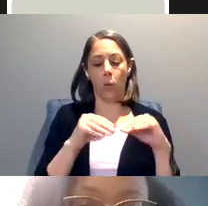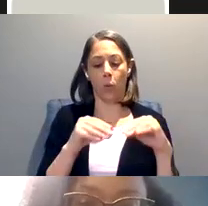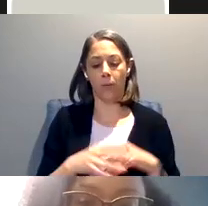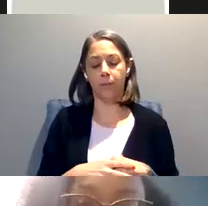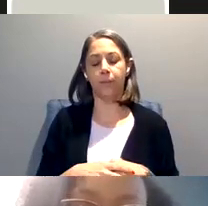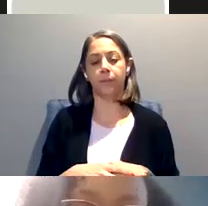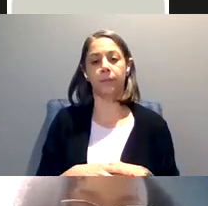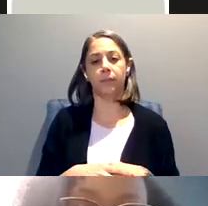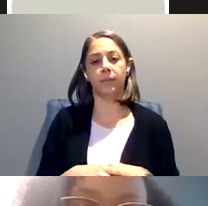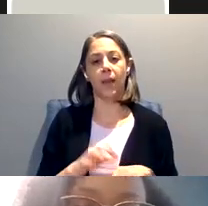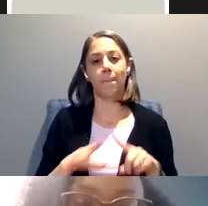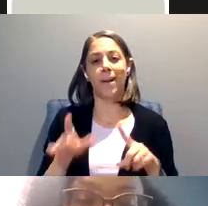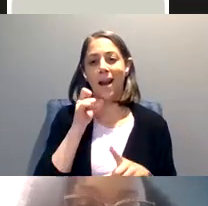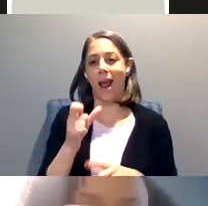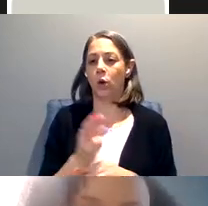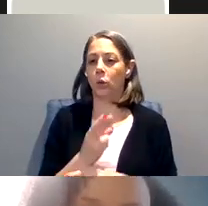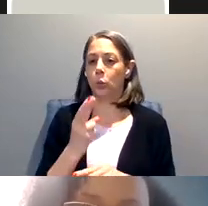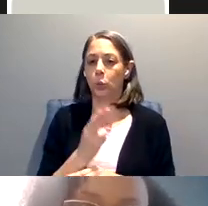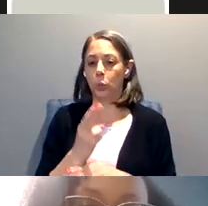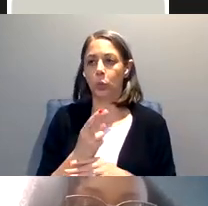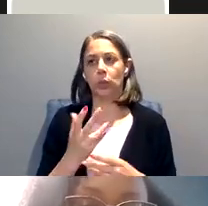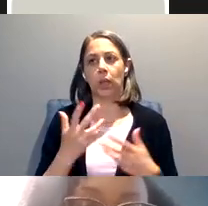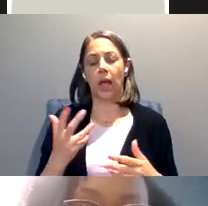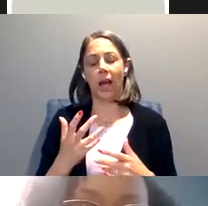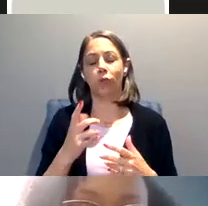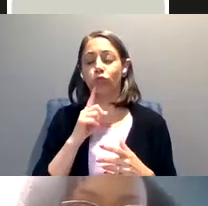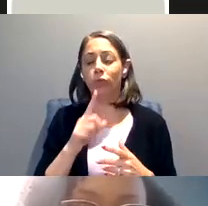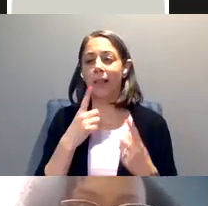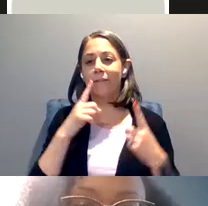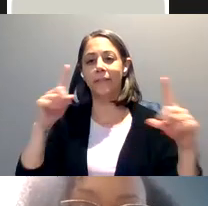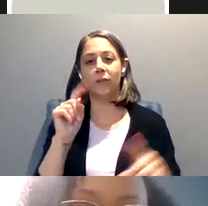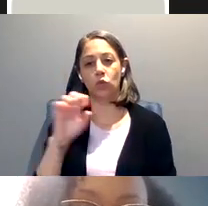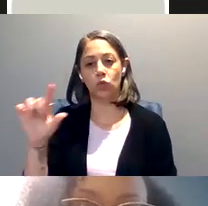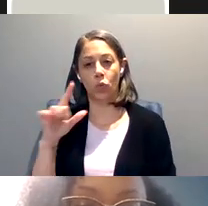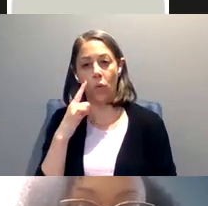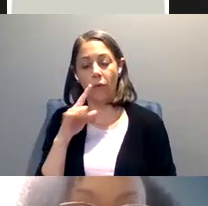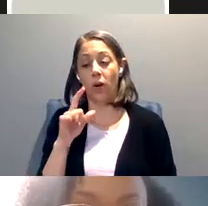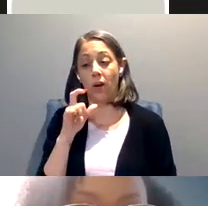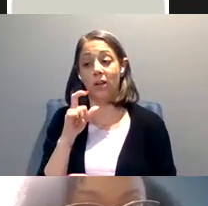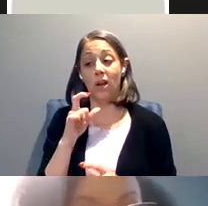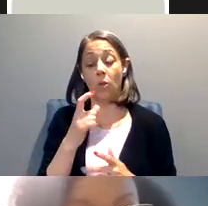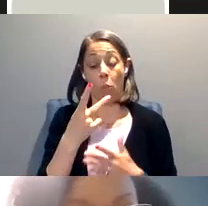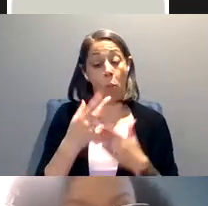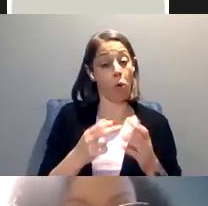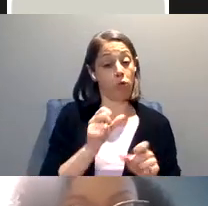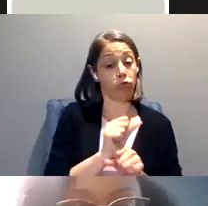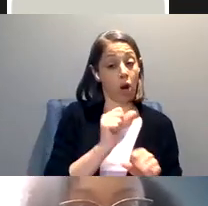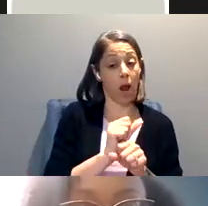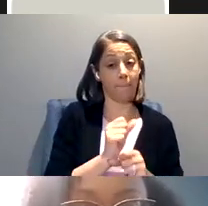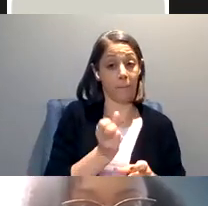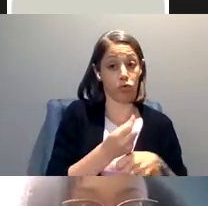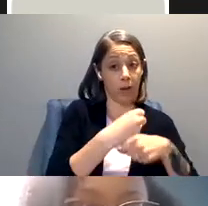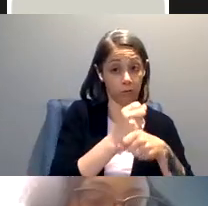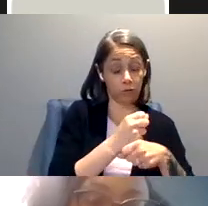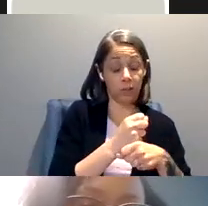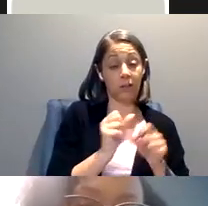an underutilized, incredibly effective tool for both job creation and retention, but